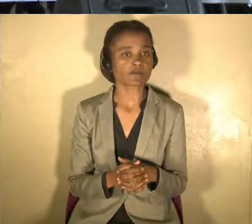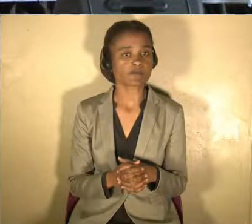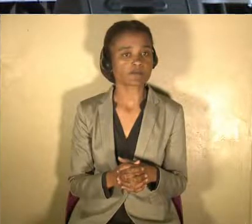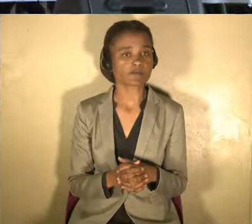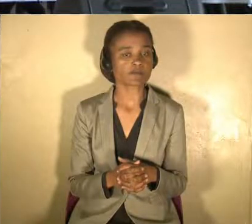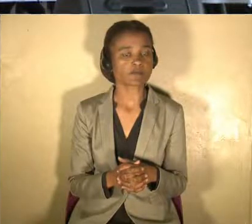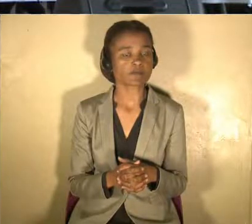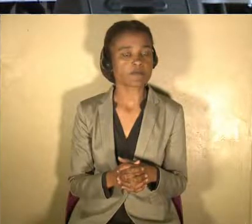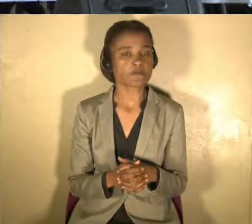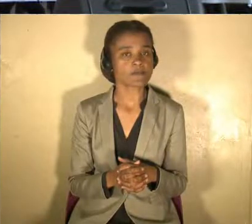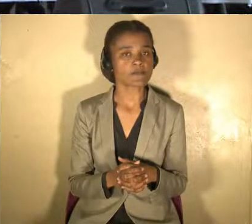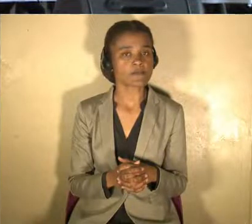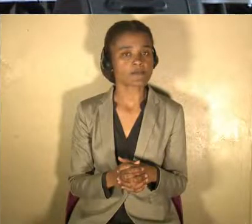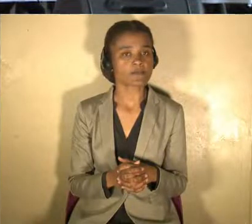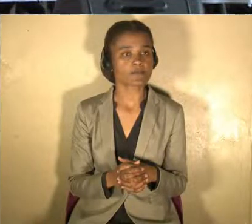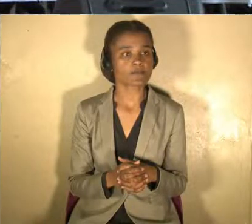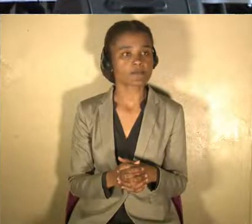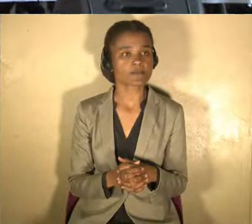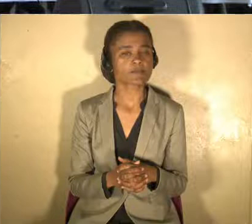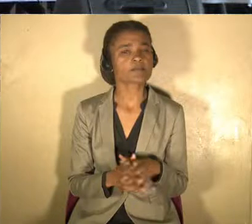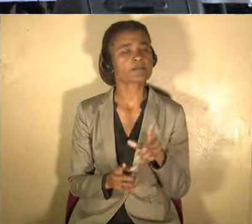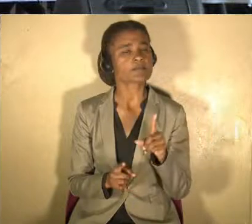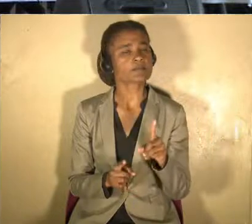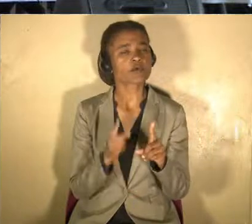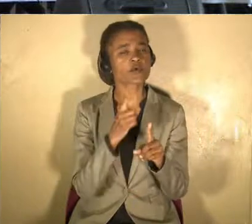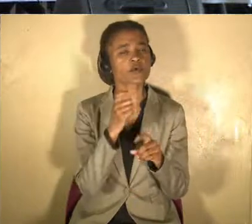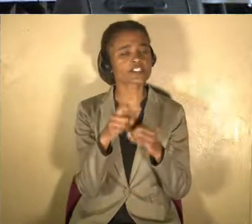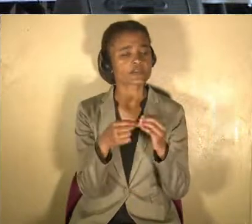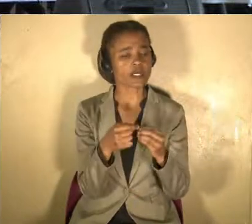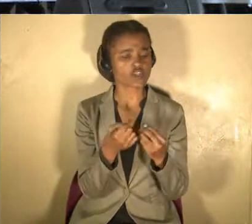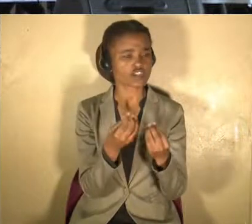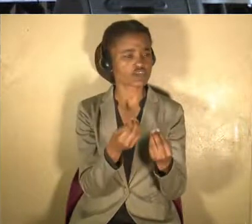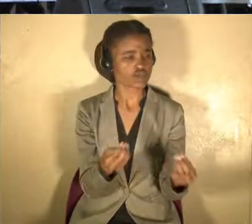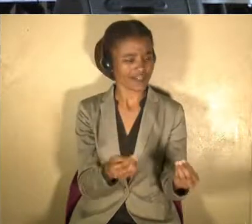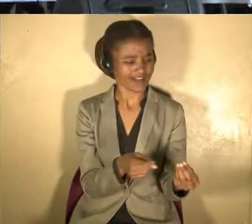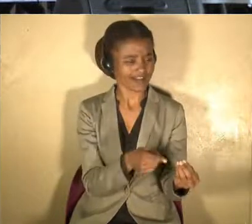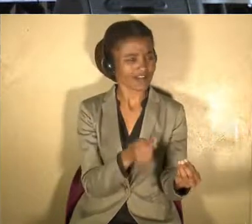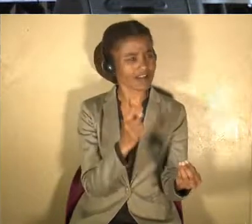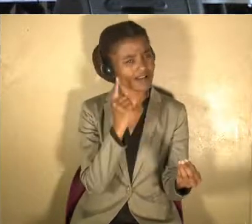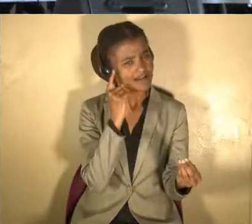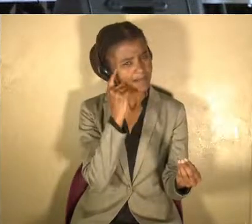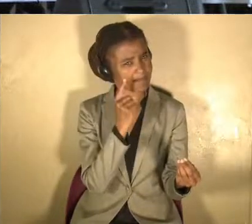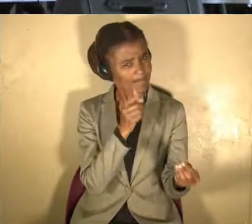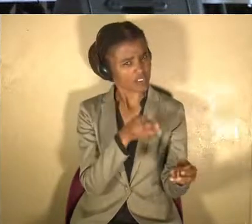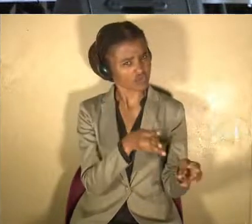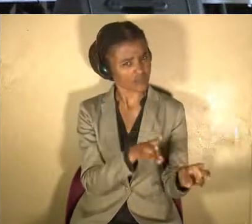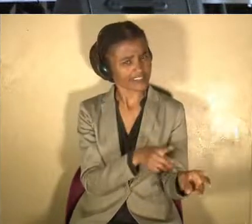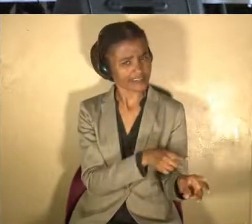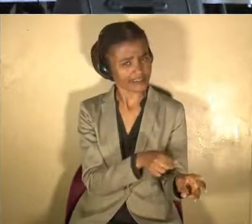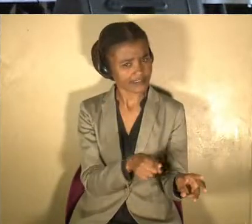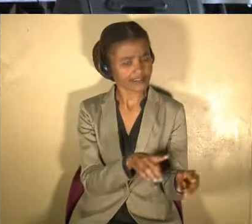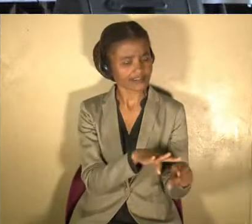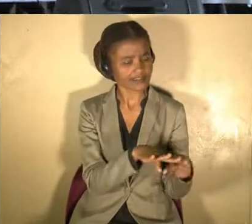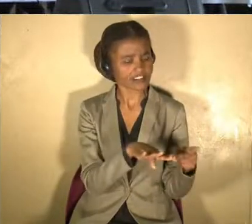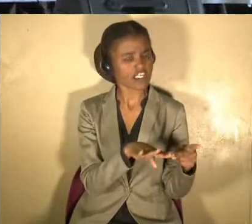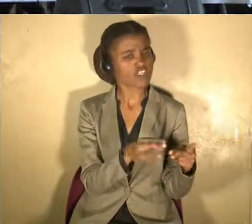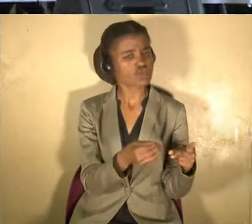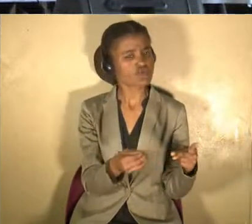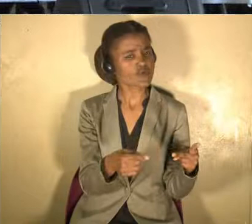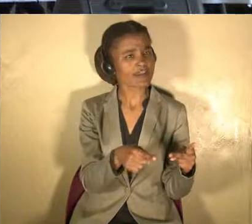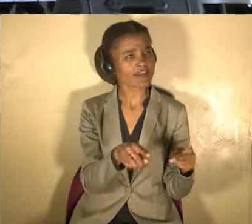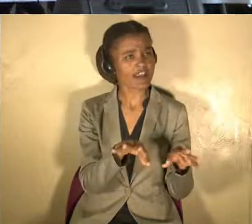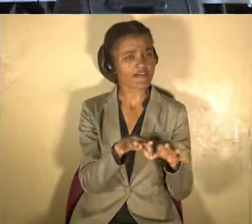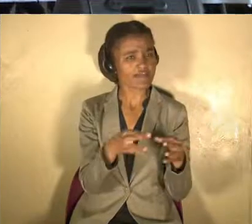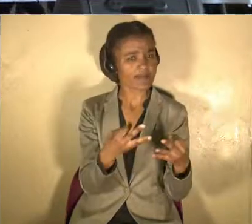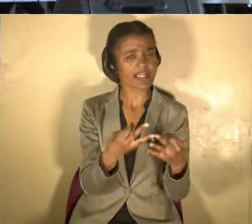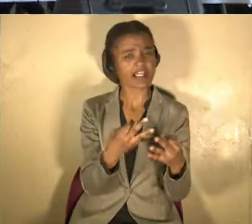about street children and the services that they would receive children in childhood households.